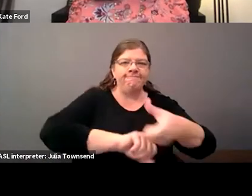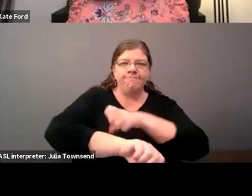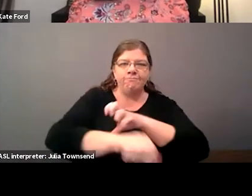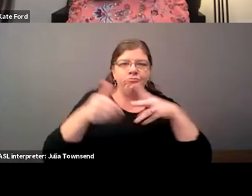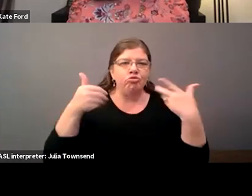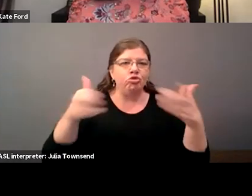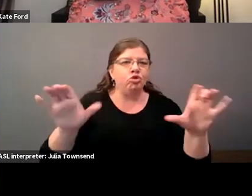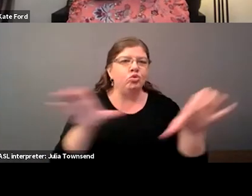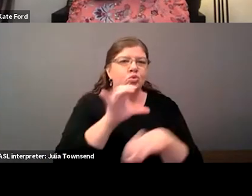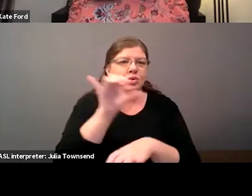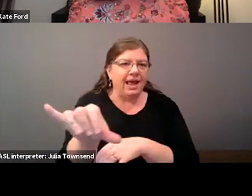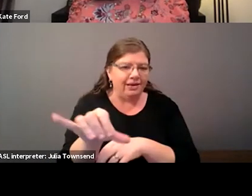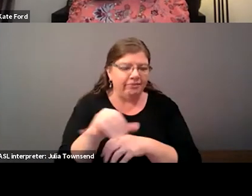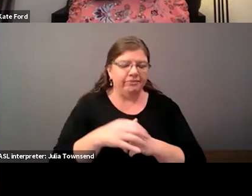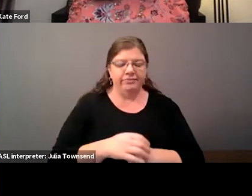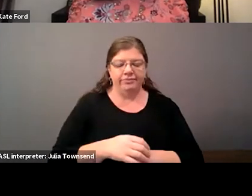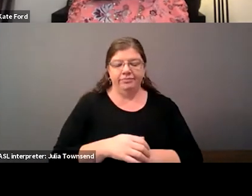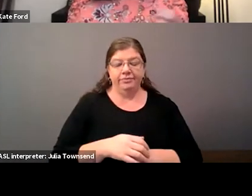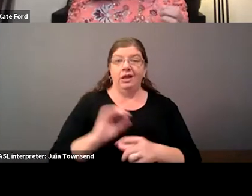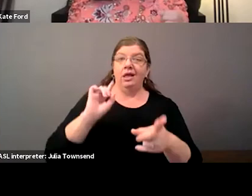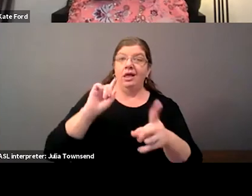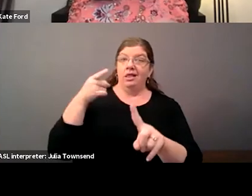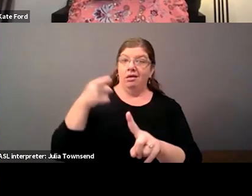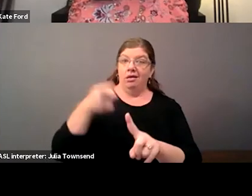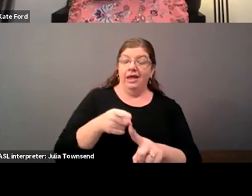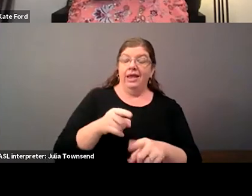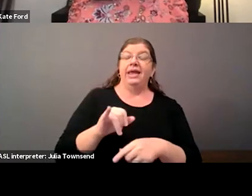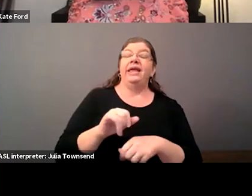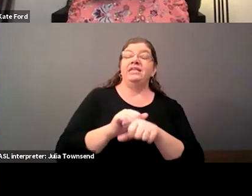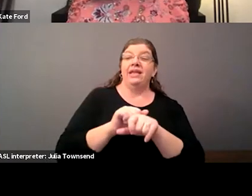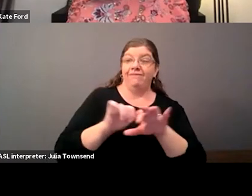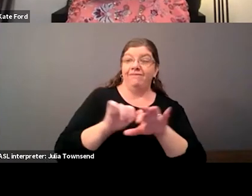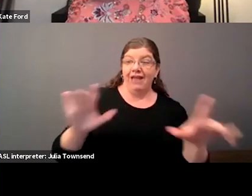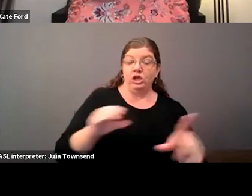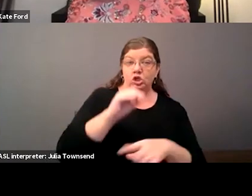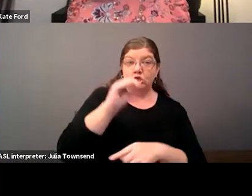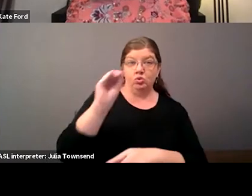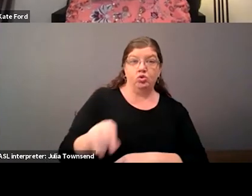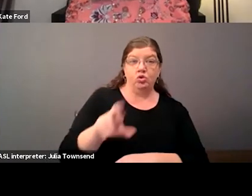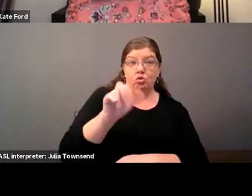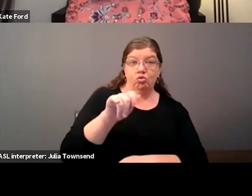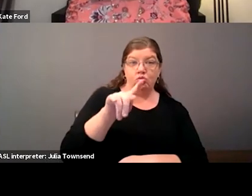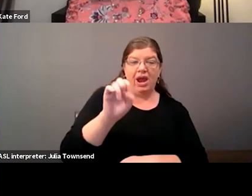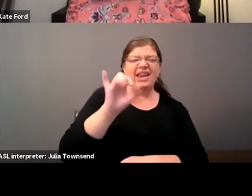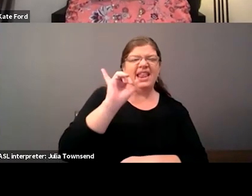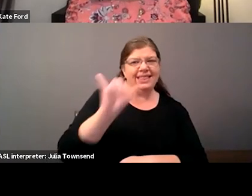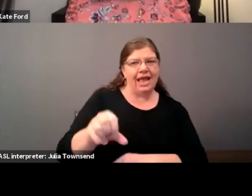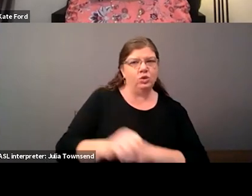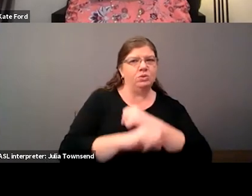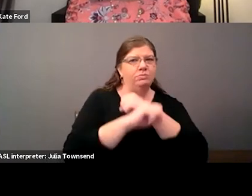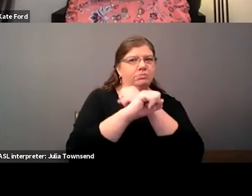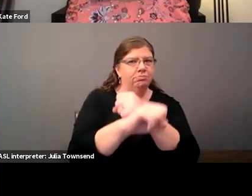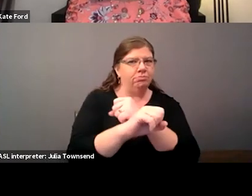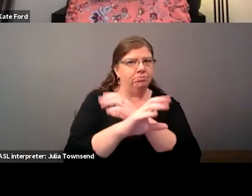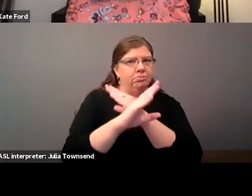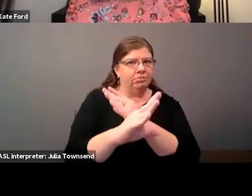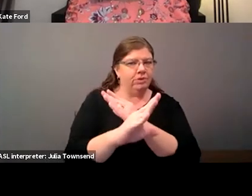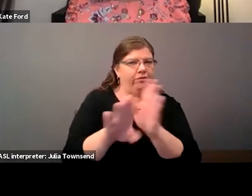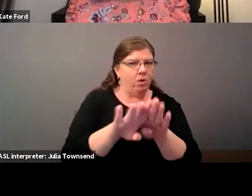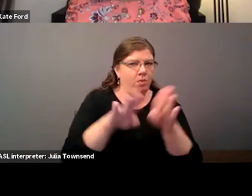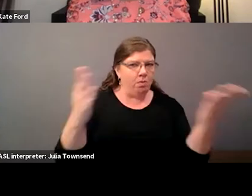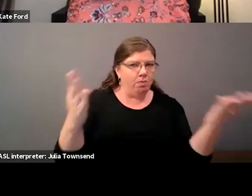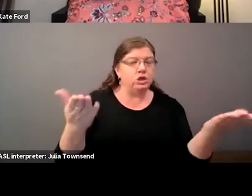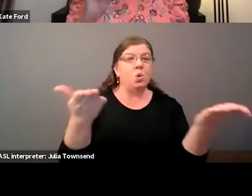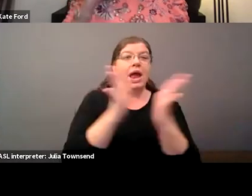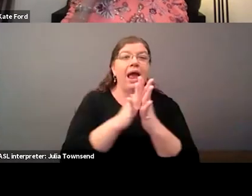is infection rate transmission rate that's what's keeping us from opening so i ask all